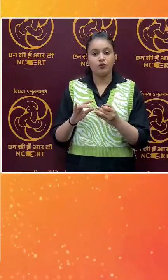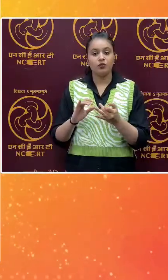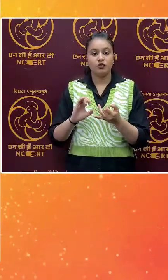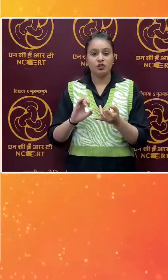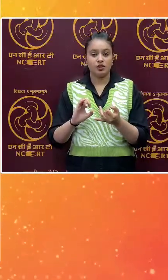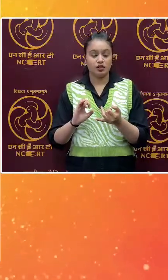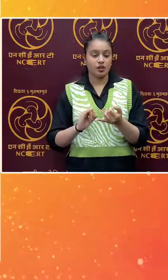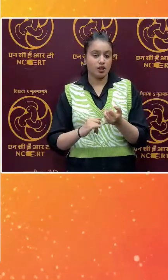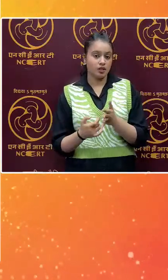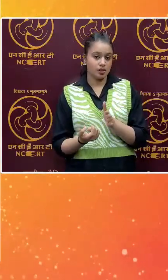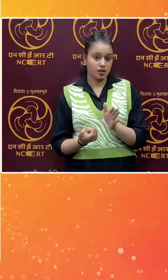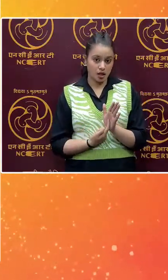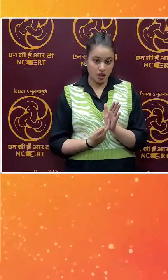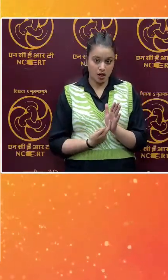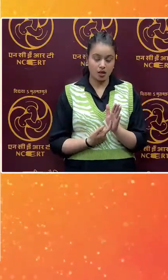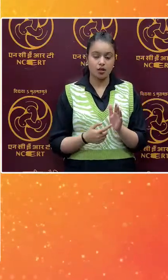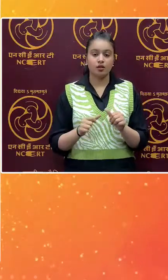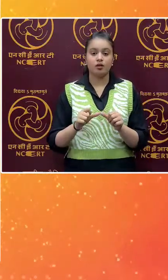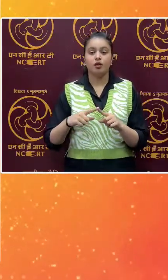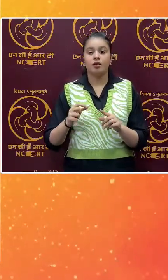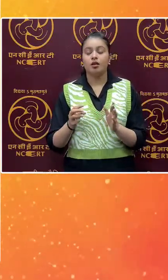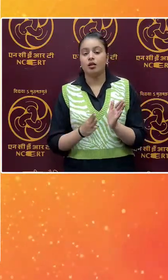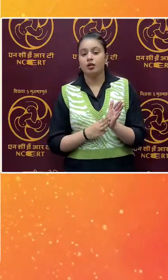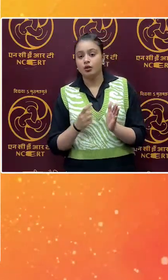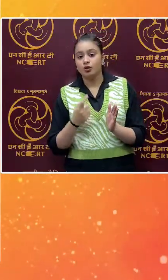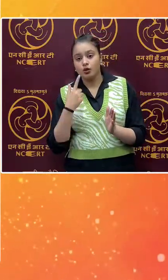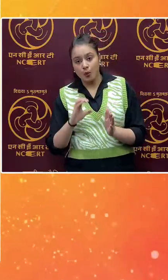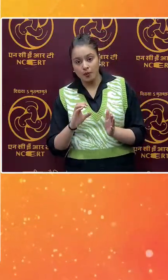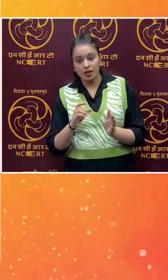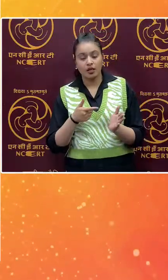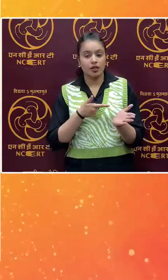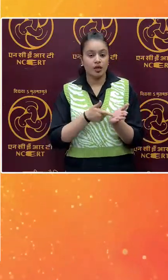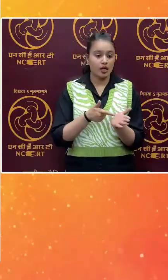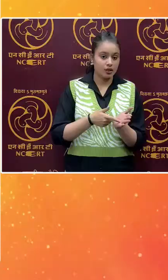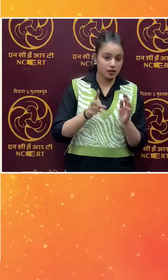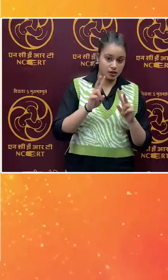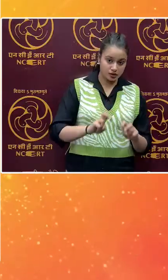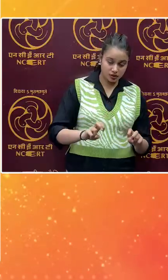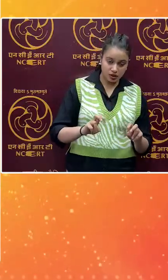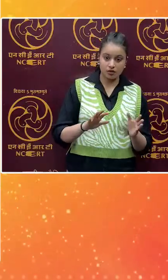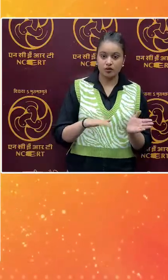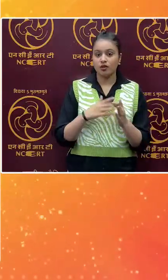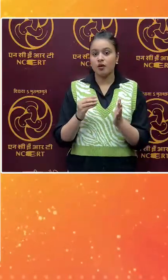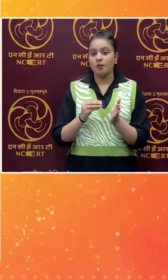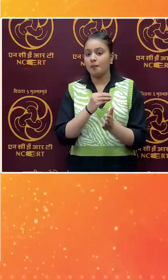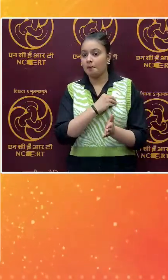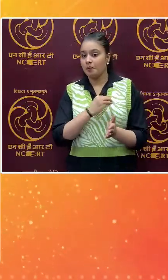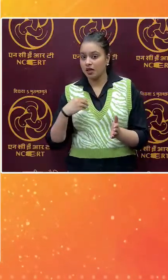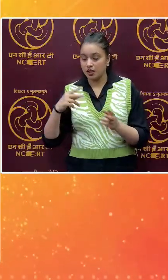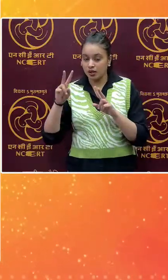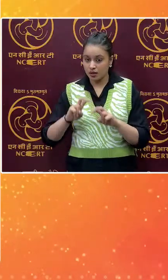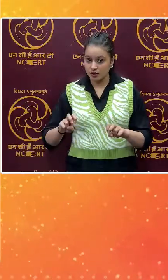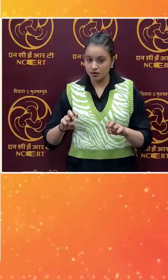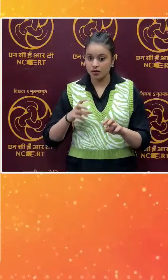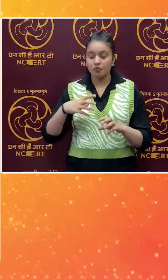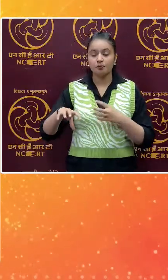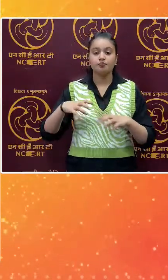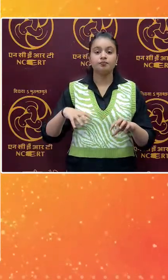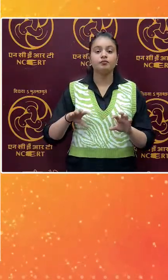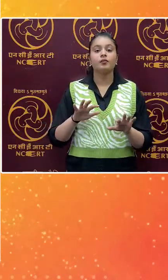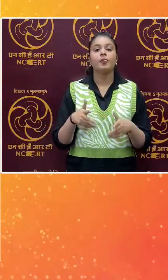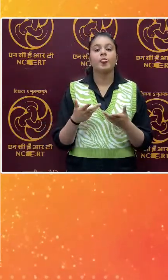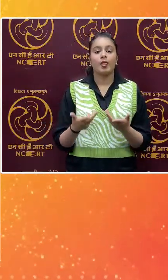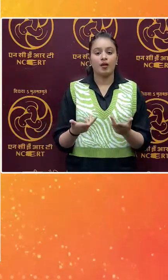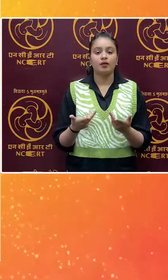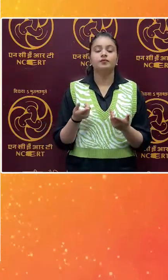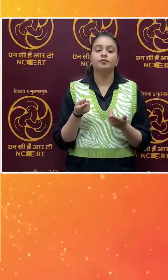CSIR, more into atomic energy, more into agricultural research, more into the medical research. And Or this- it